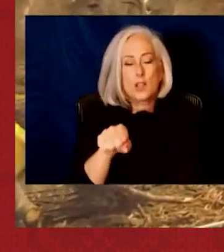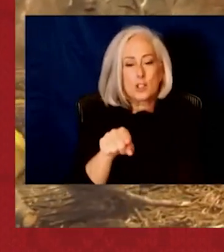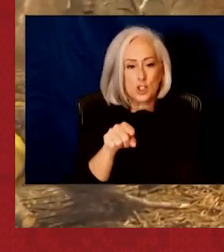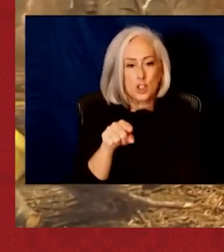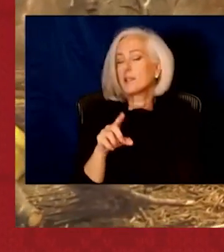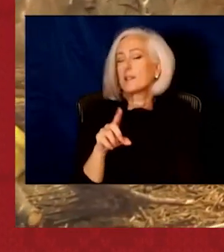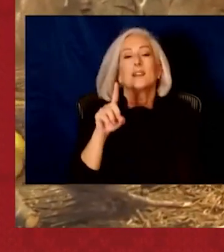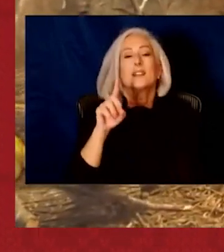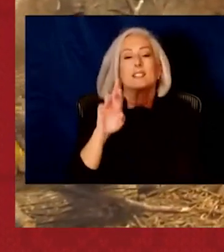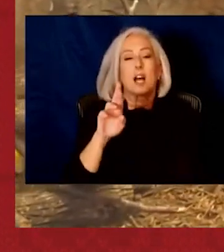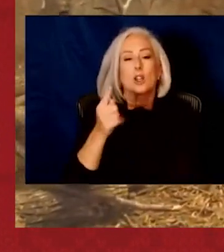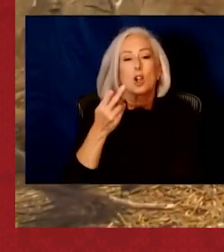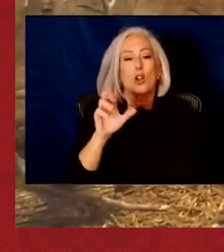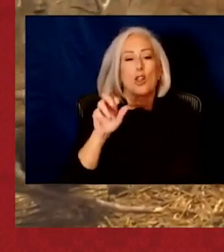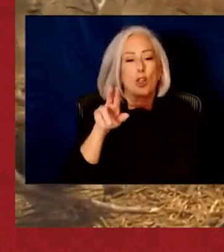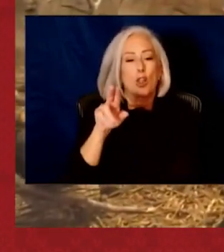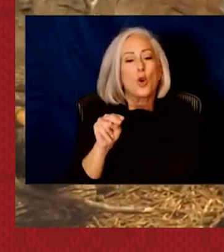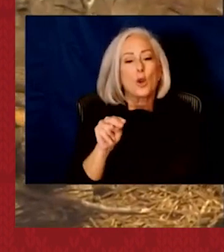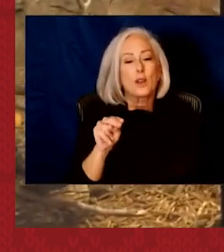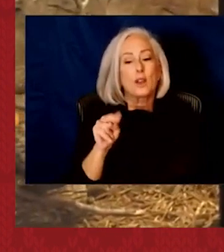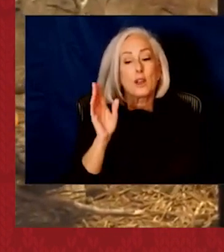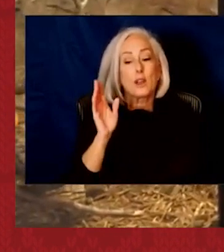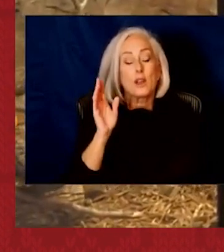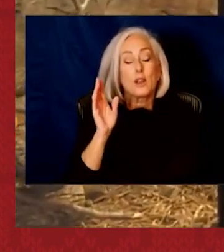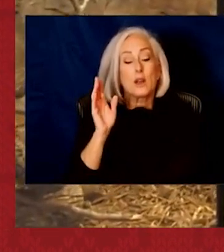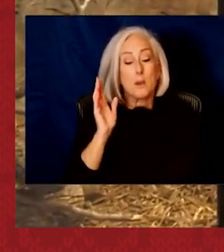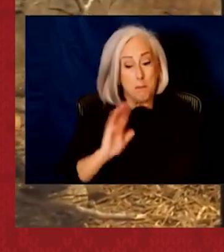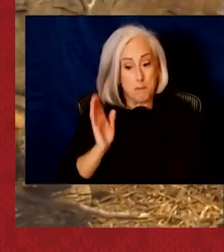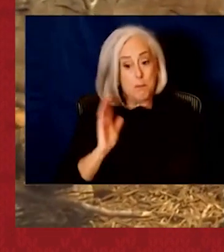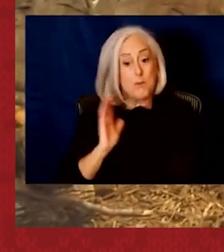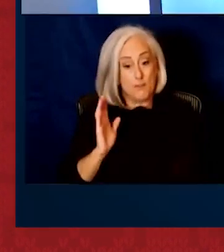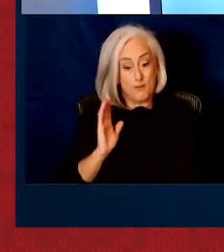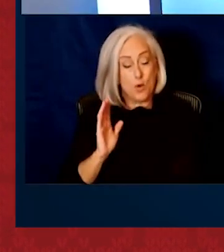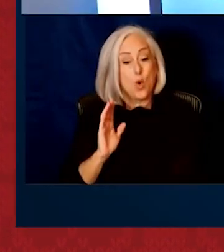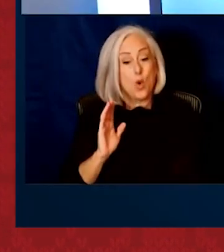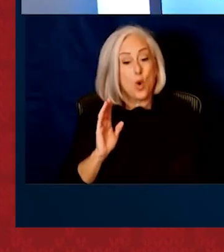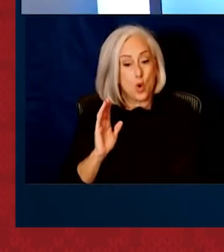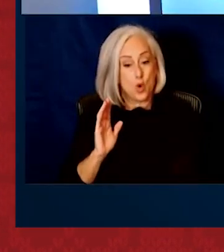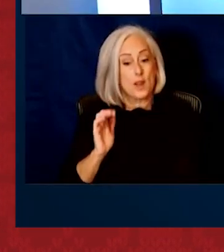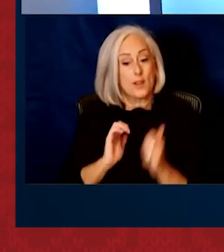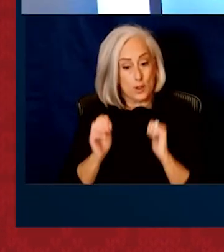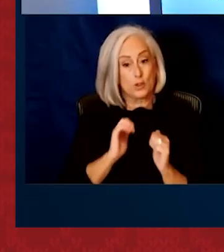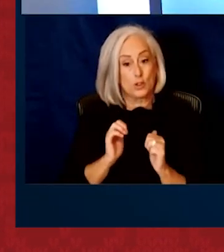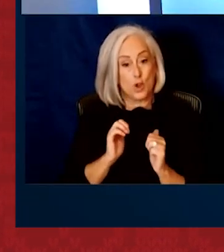Thornton. Earlier in the broadcast, we had talked about how we'd had